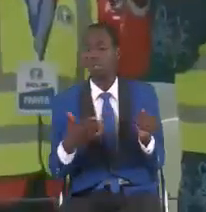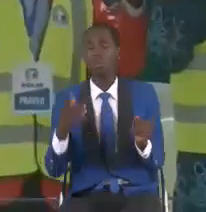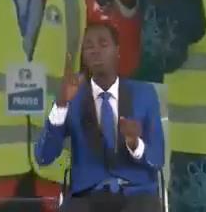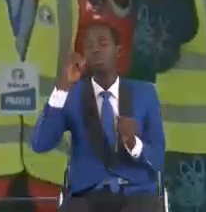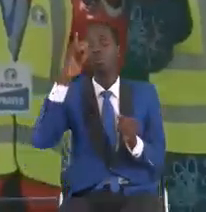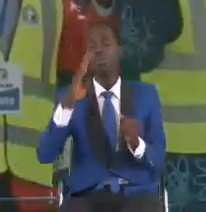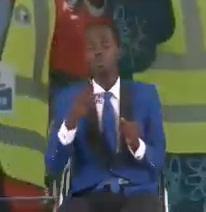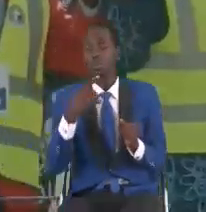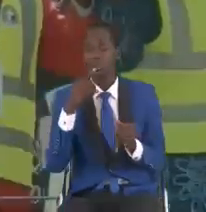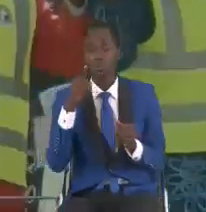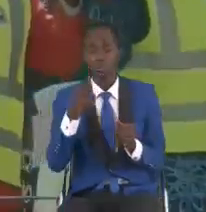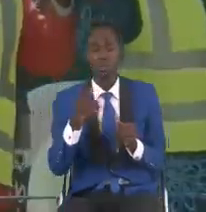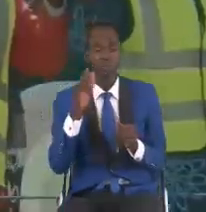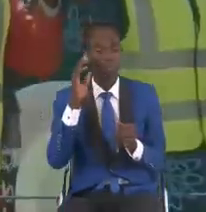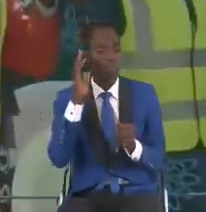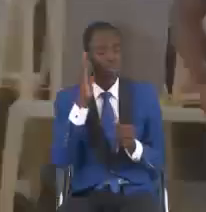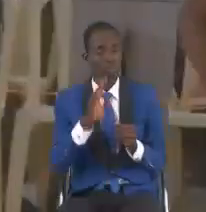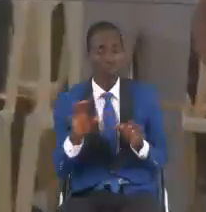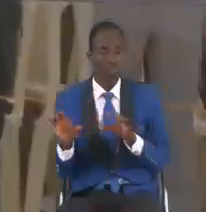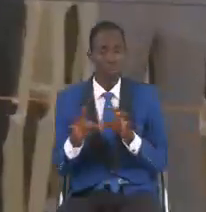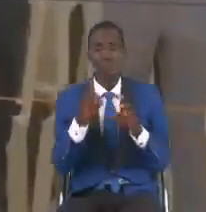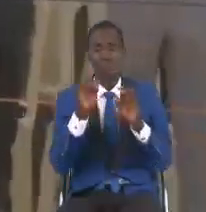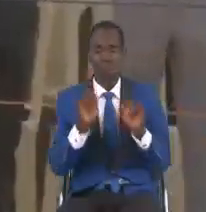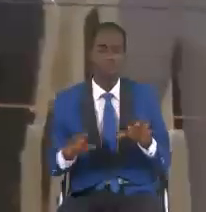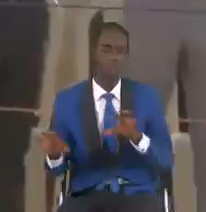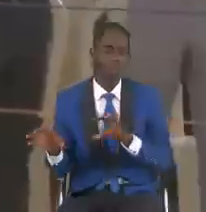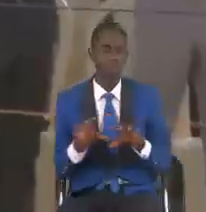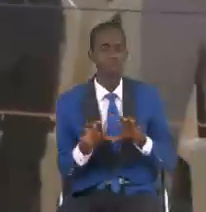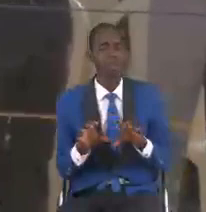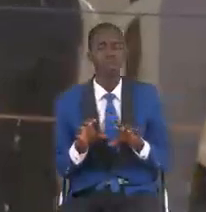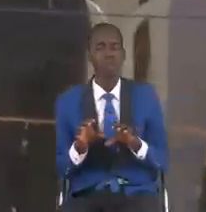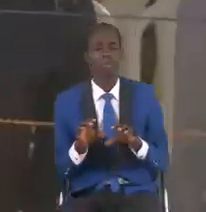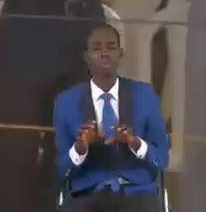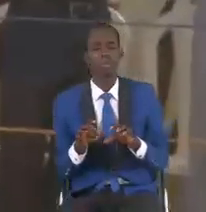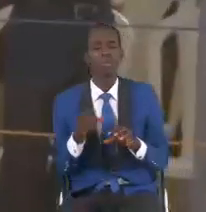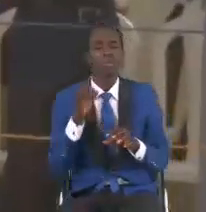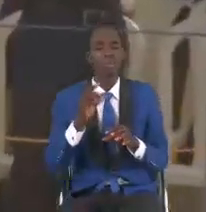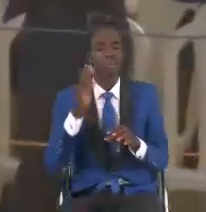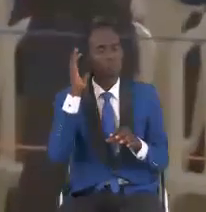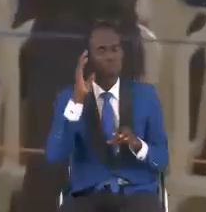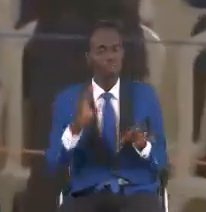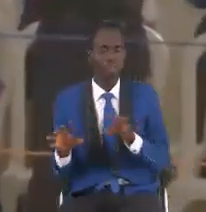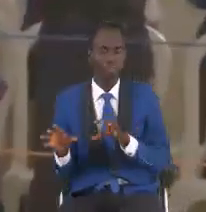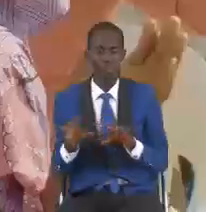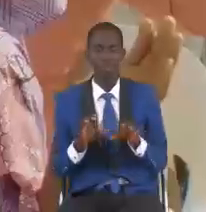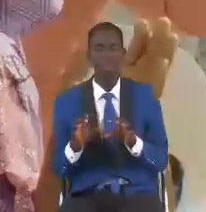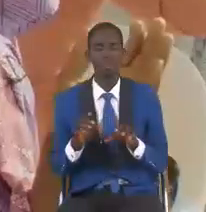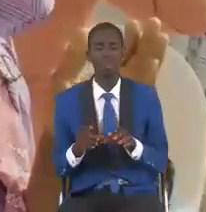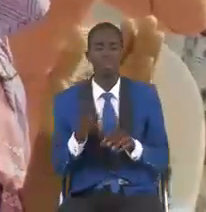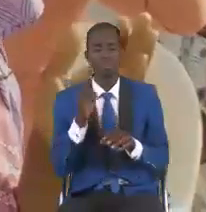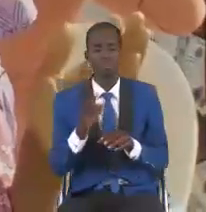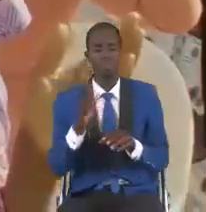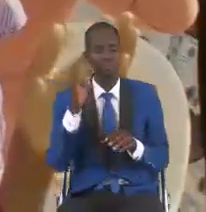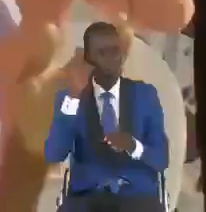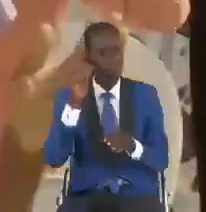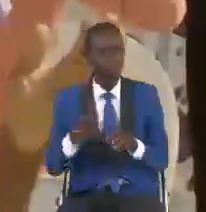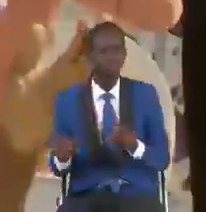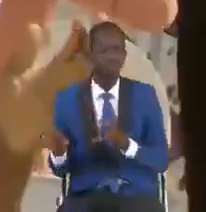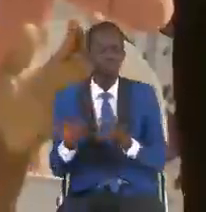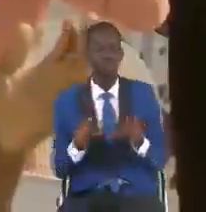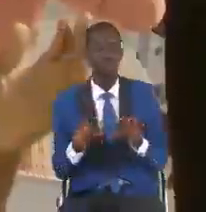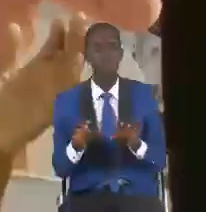should do, you can do. Amen. You will do. Amen. You must do. Amen.